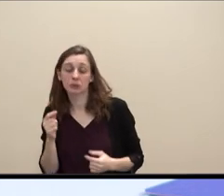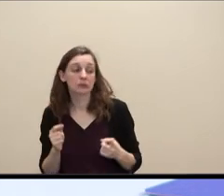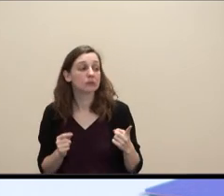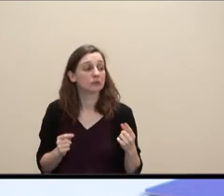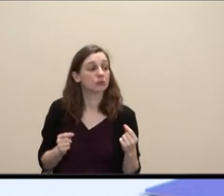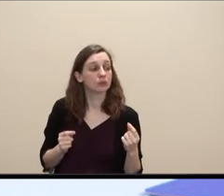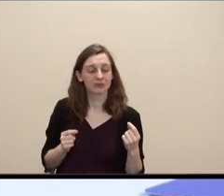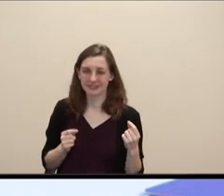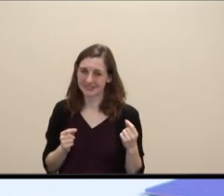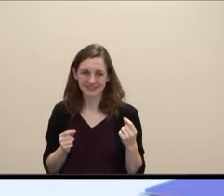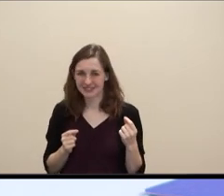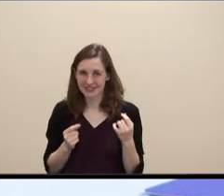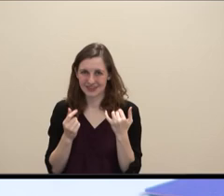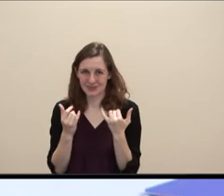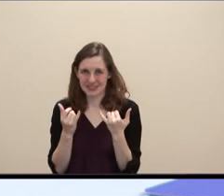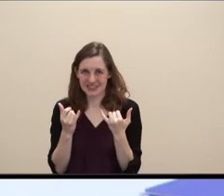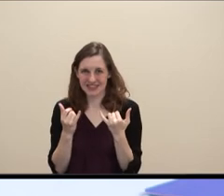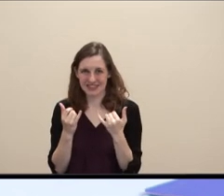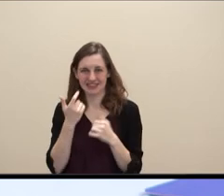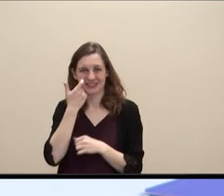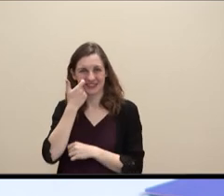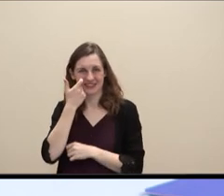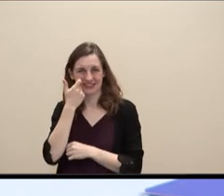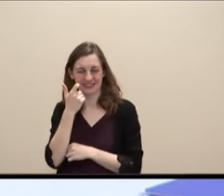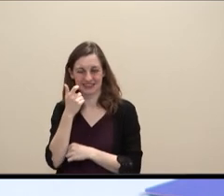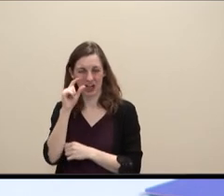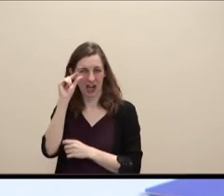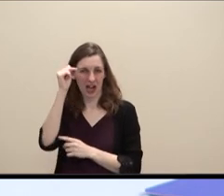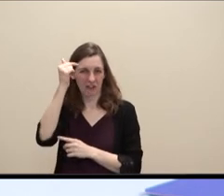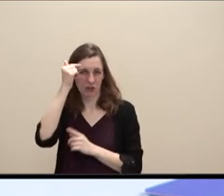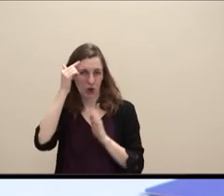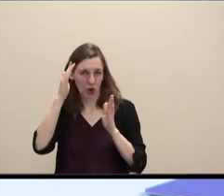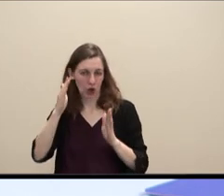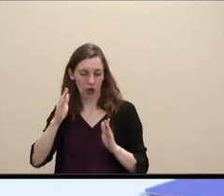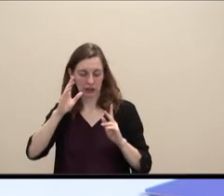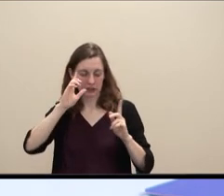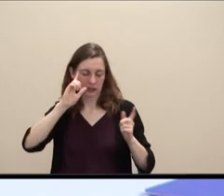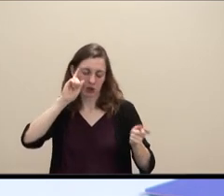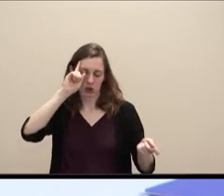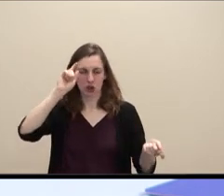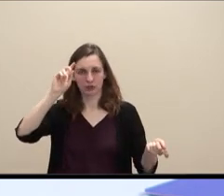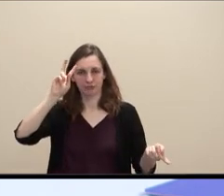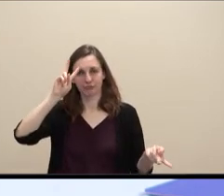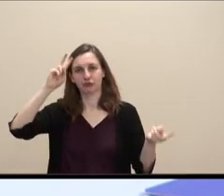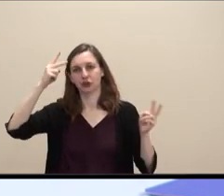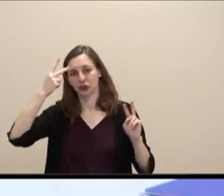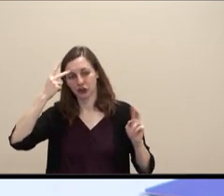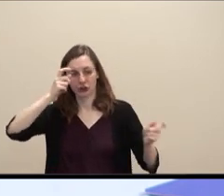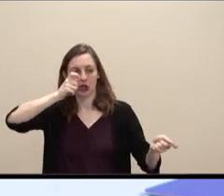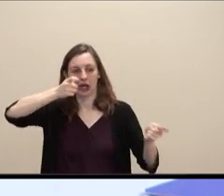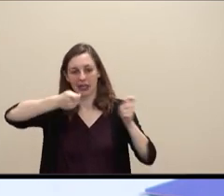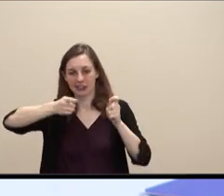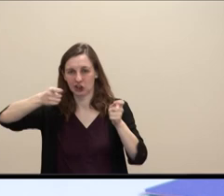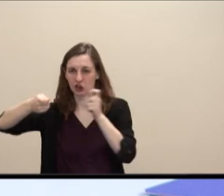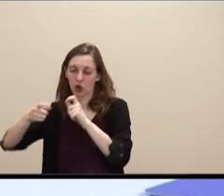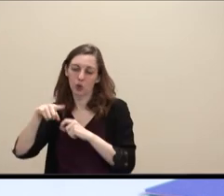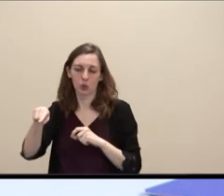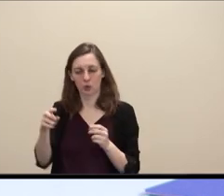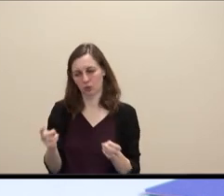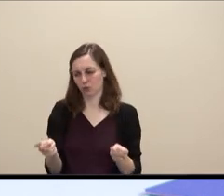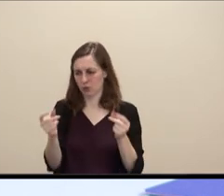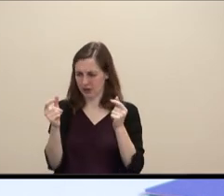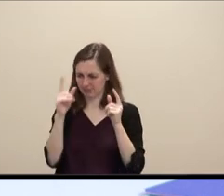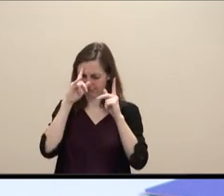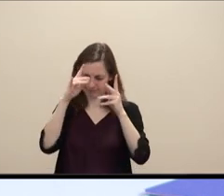And most recently, when the governor made some changes, y'all were quick with information for our families and our